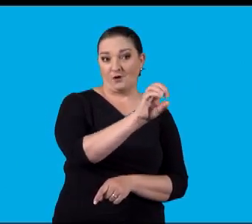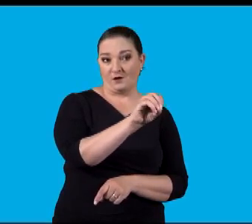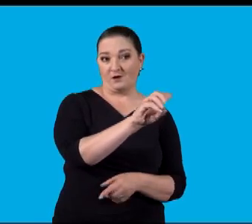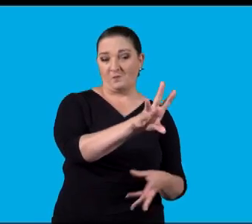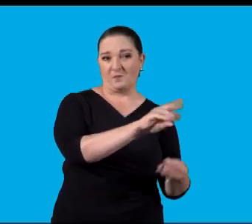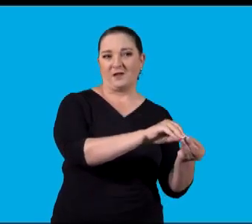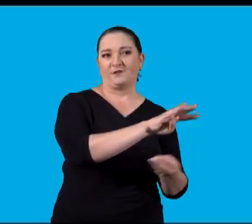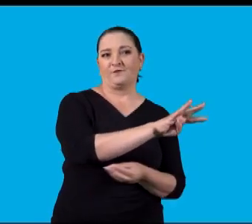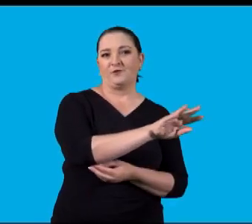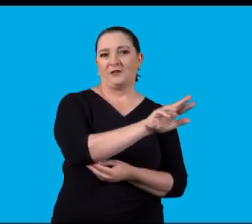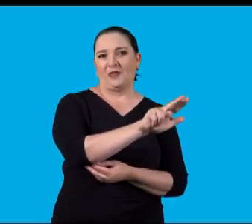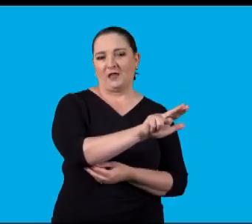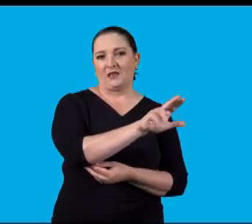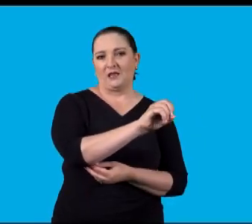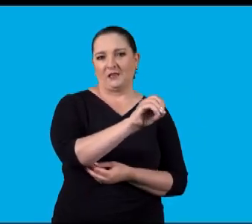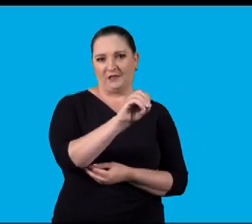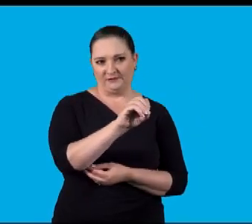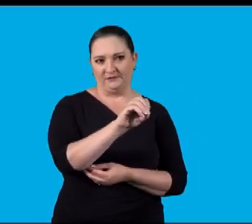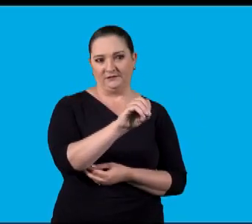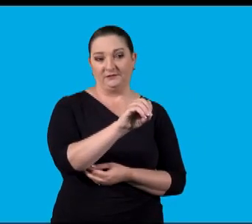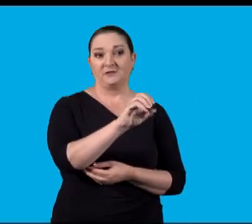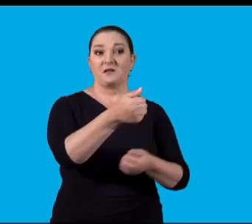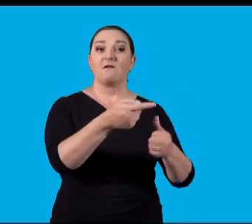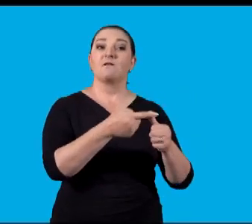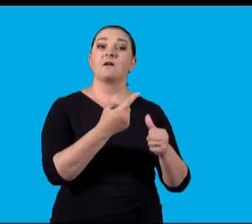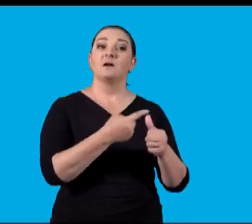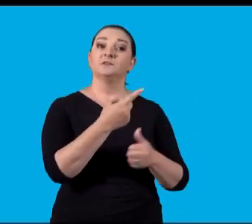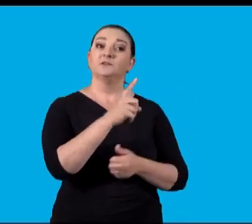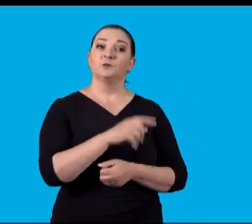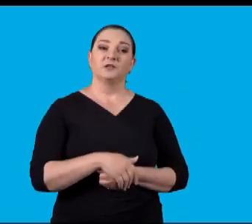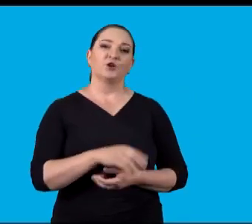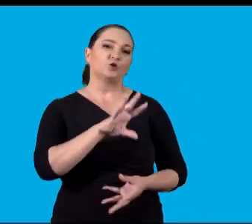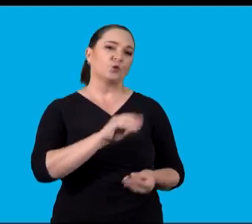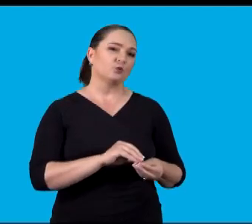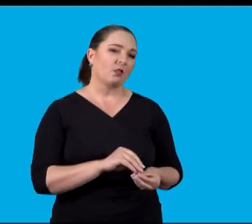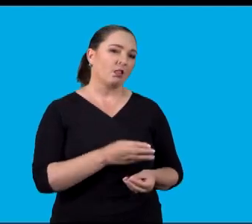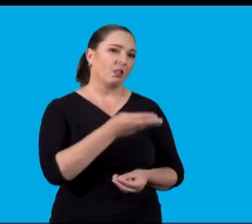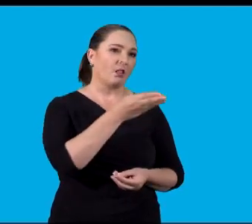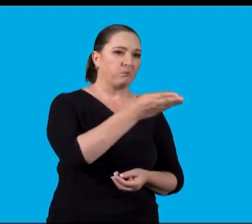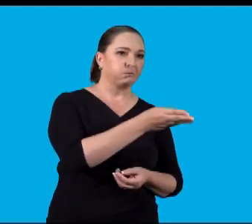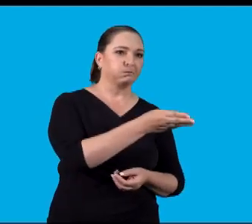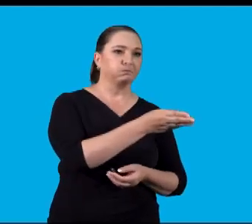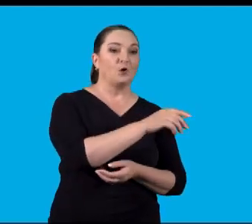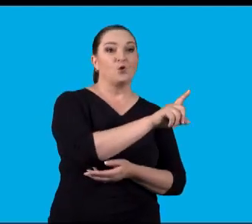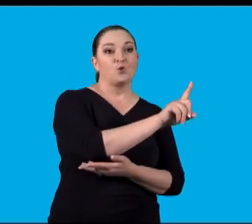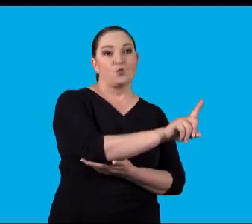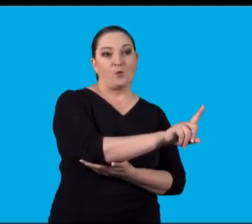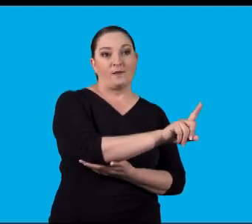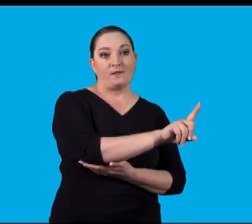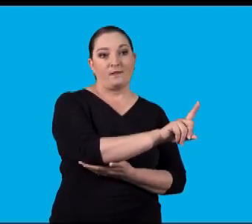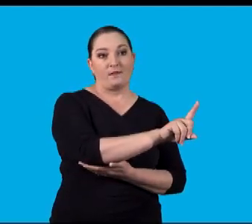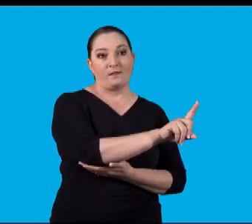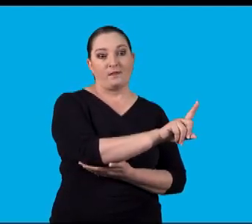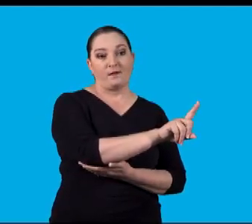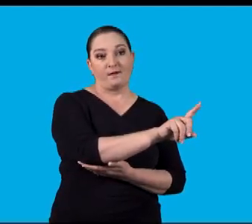1,279,400 plus the 48,000, okay? And then I'll get a total then. And the total